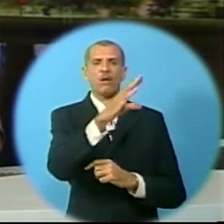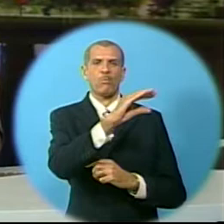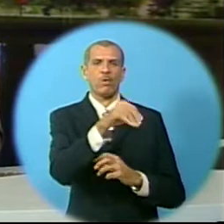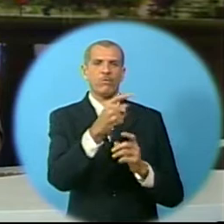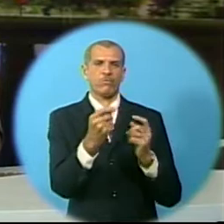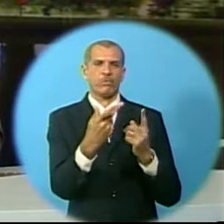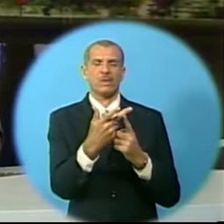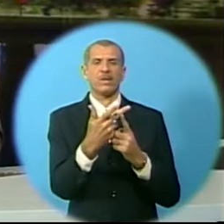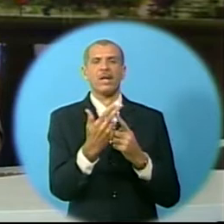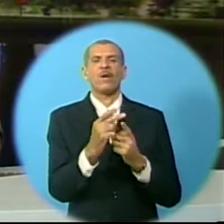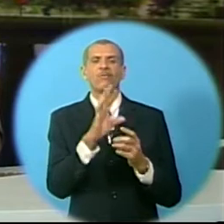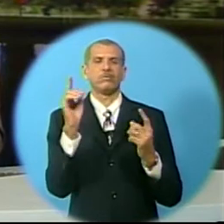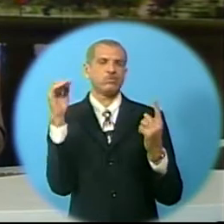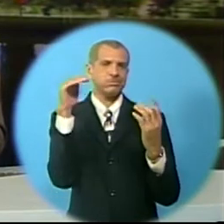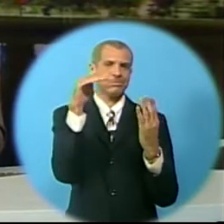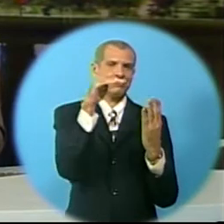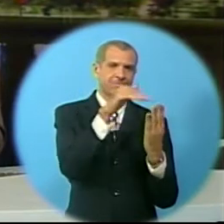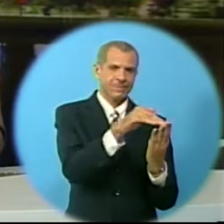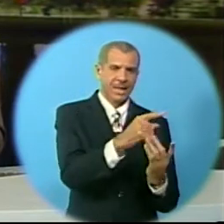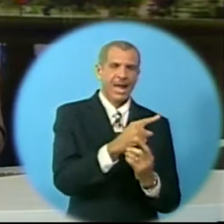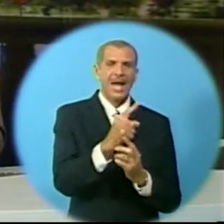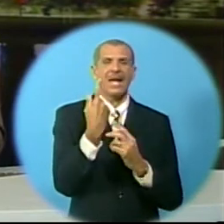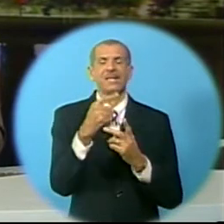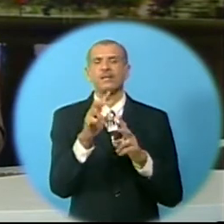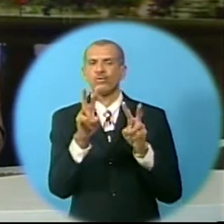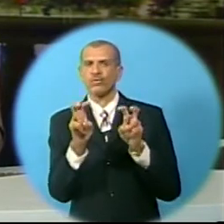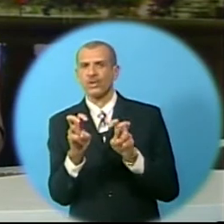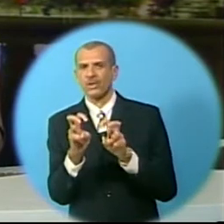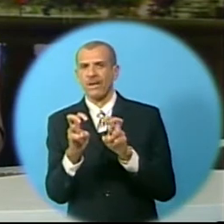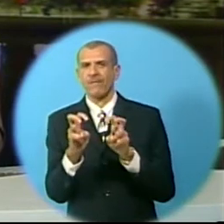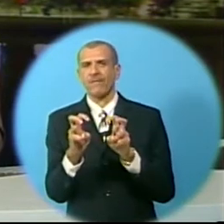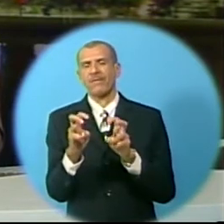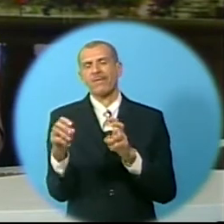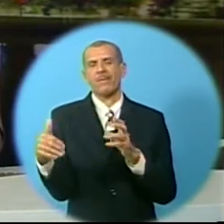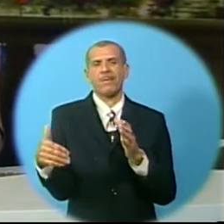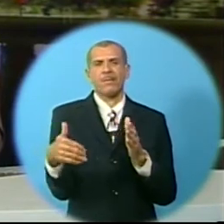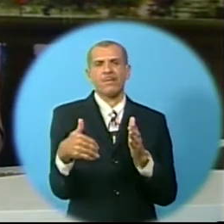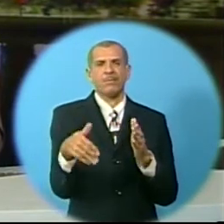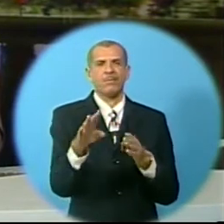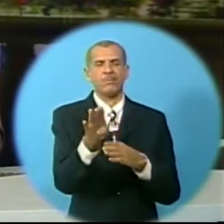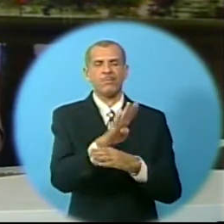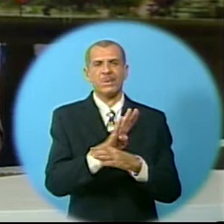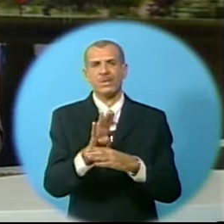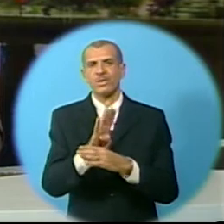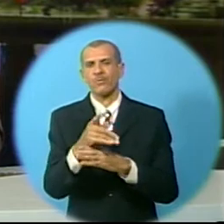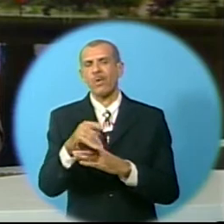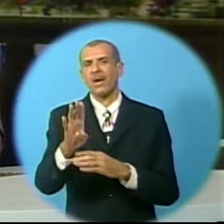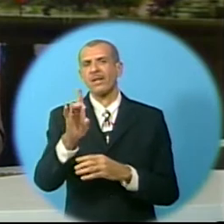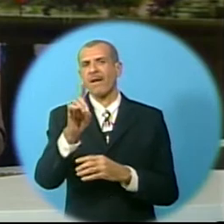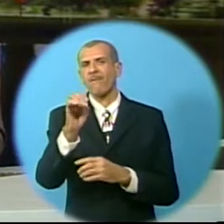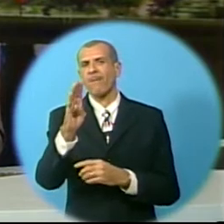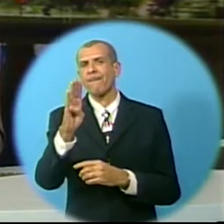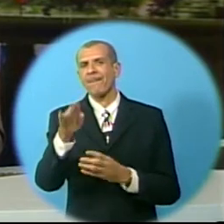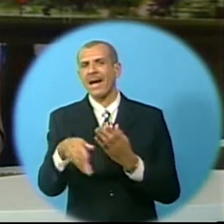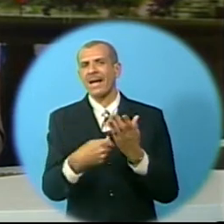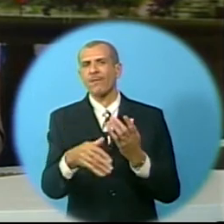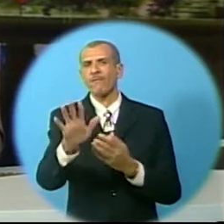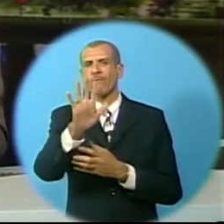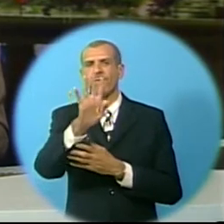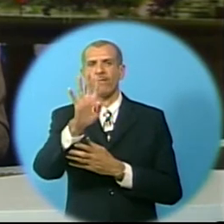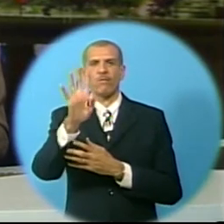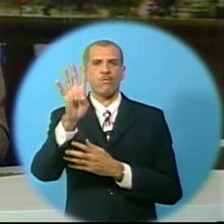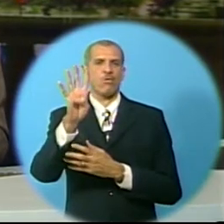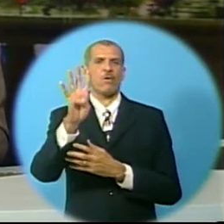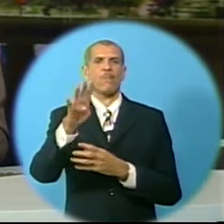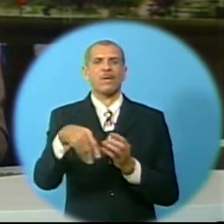they were traveling was intercepted. A subsequent search of the nearby beach discovered 1 duffel bag containing 54 pounds